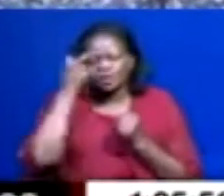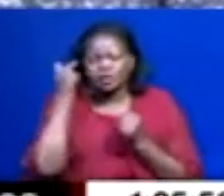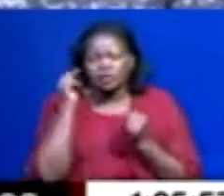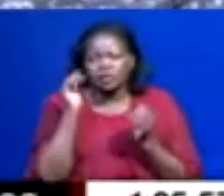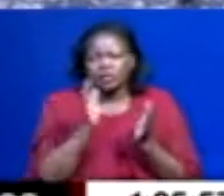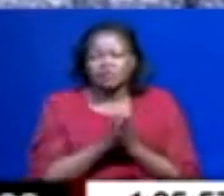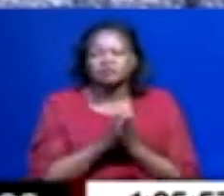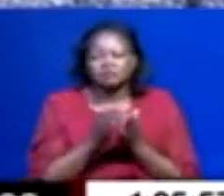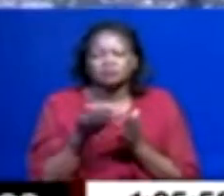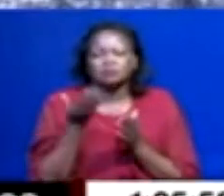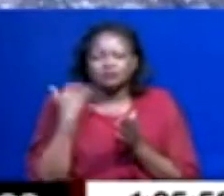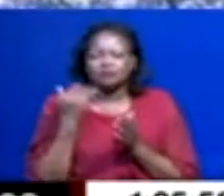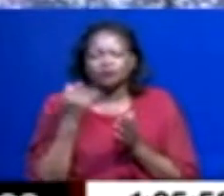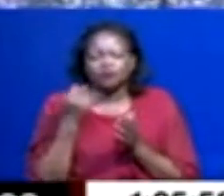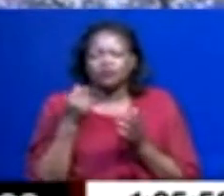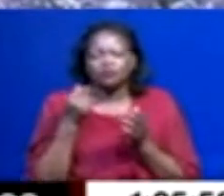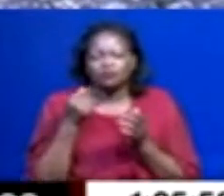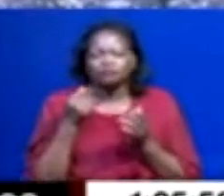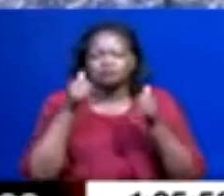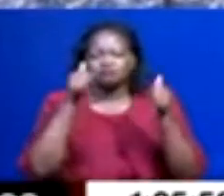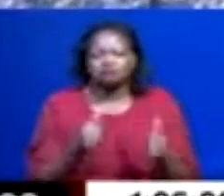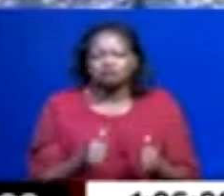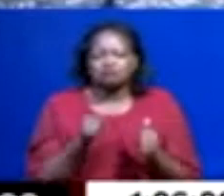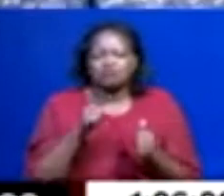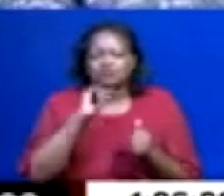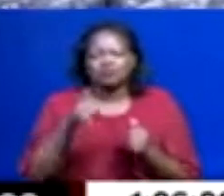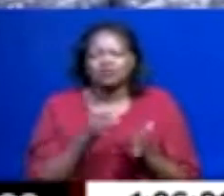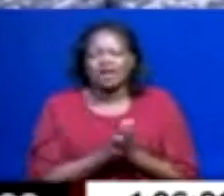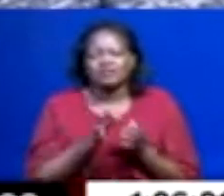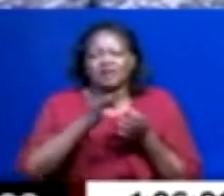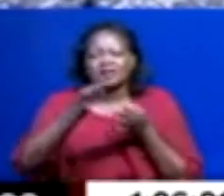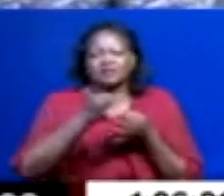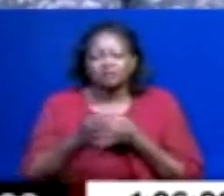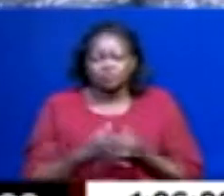the initial advert in January and the extension.